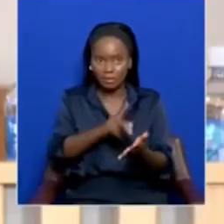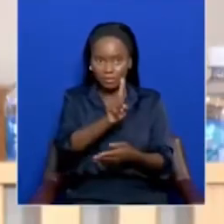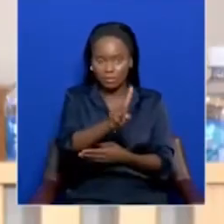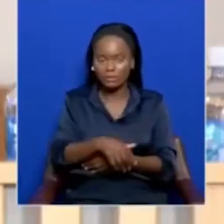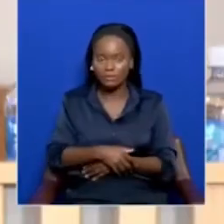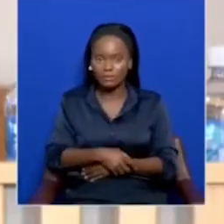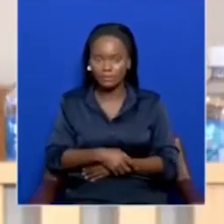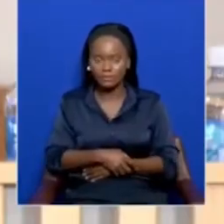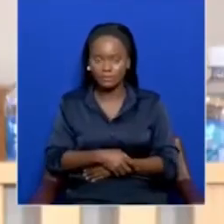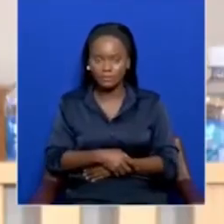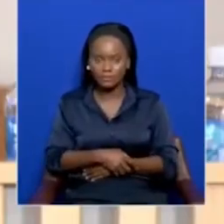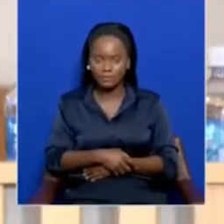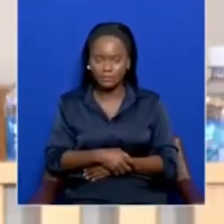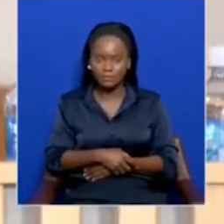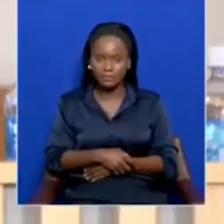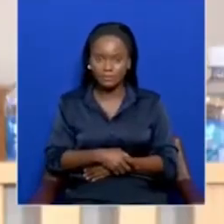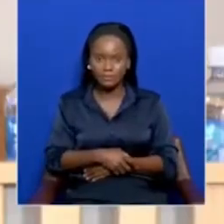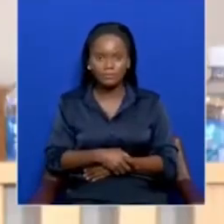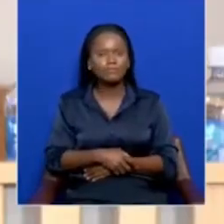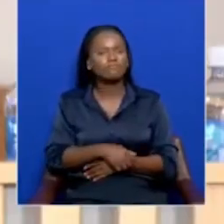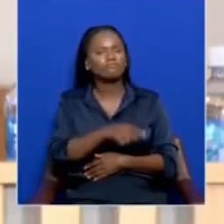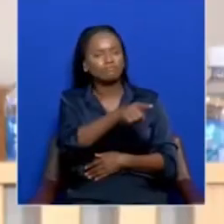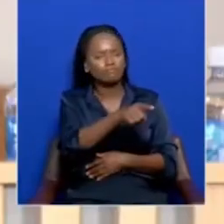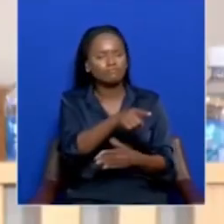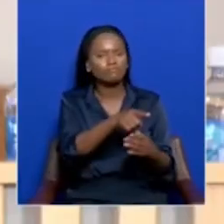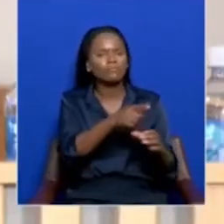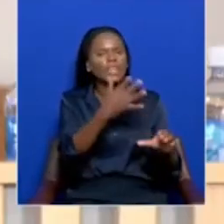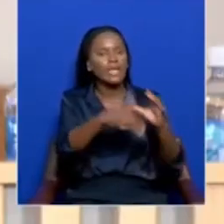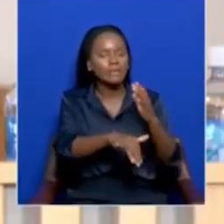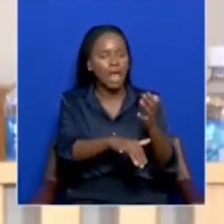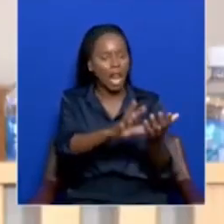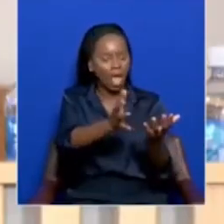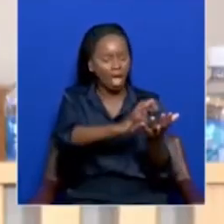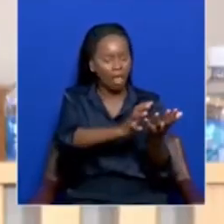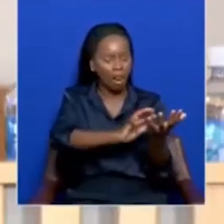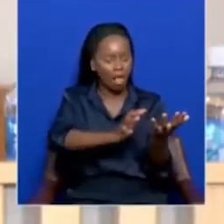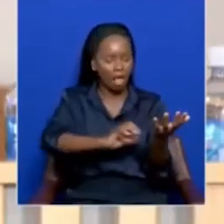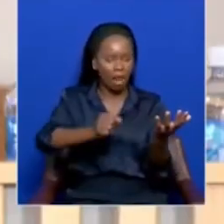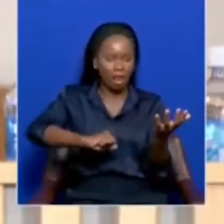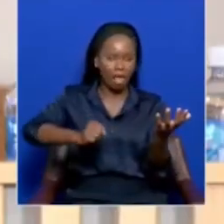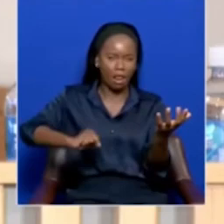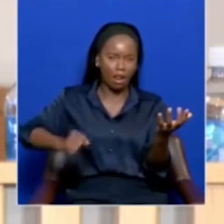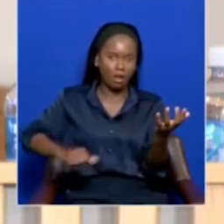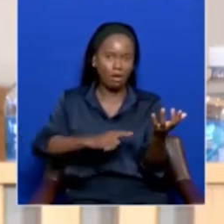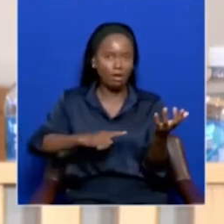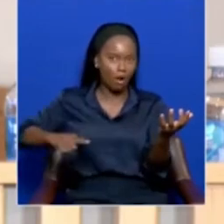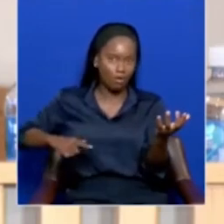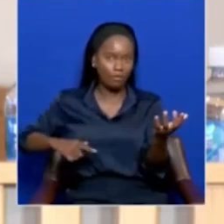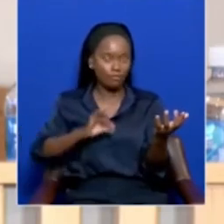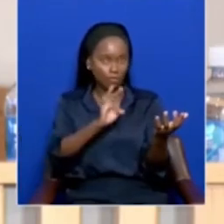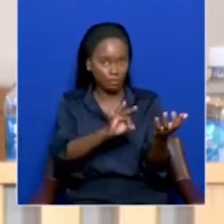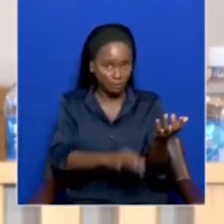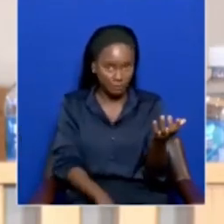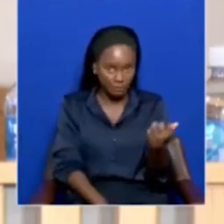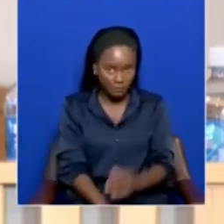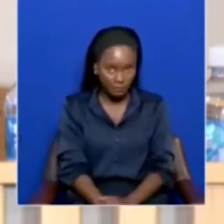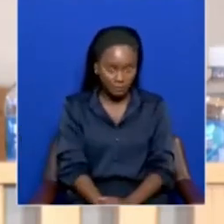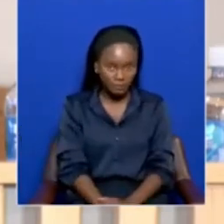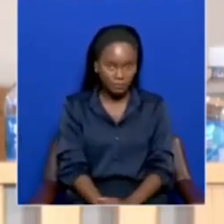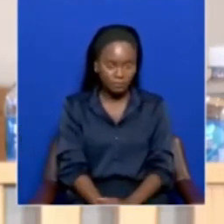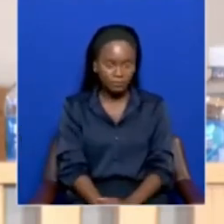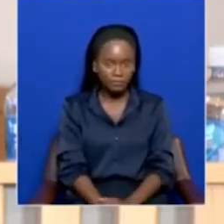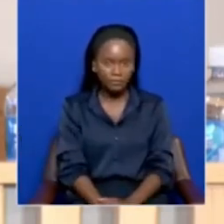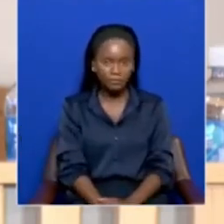It's quite a lengthy email. And in line with your requests to